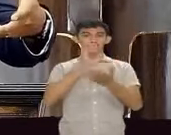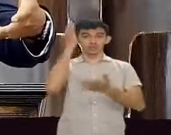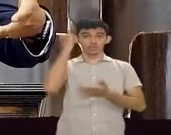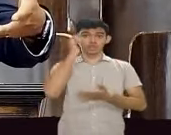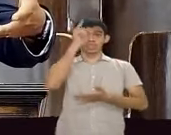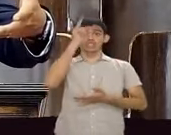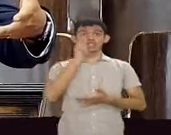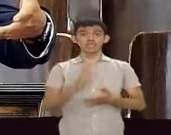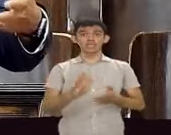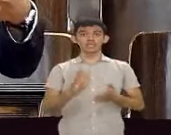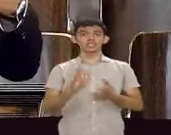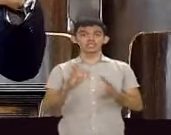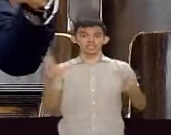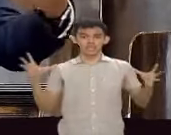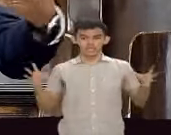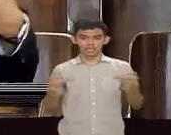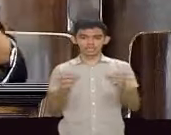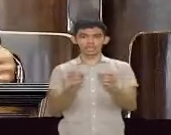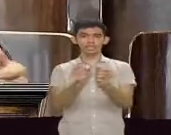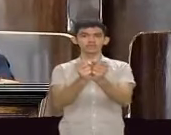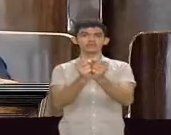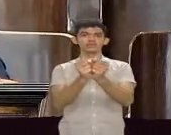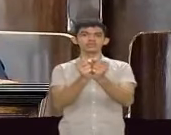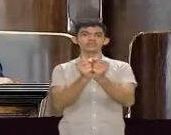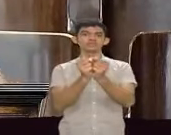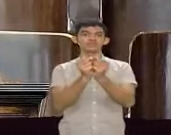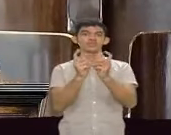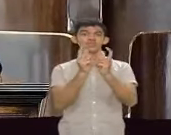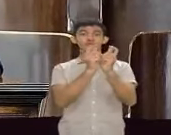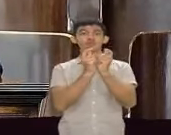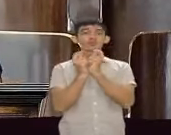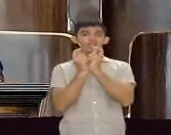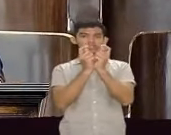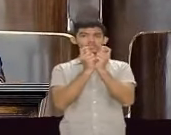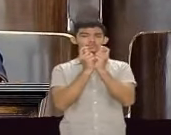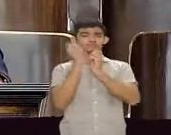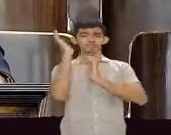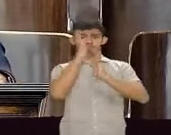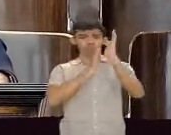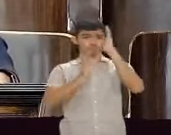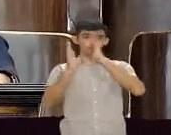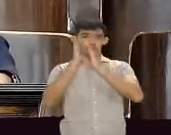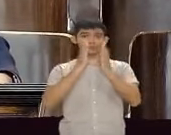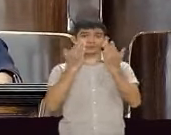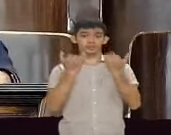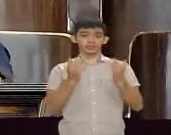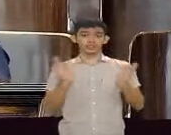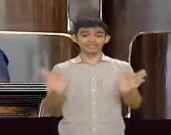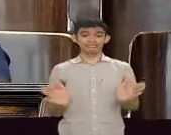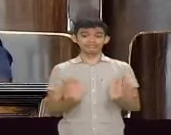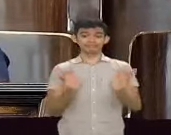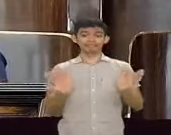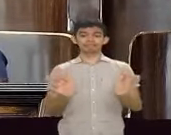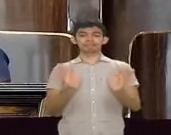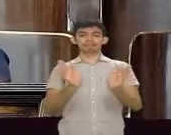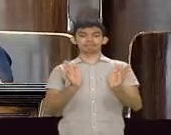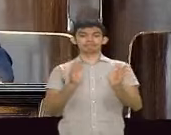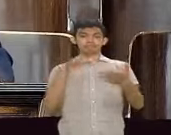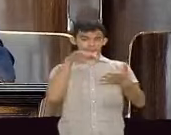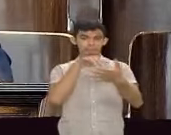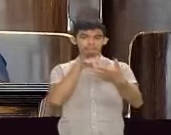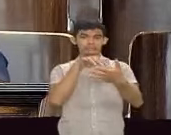together here. And this is the challenge many times. You know, mo gining challenge. And that is why when we